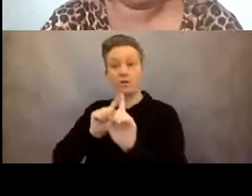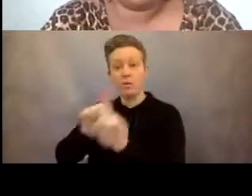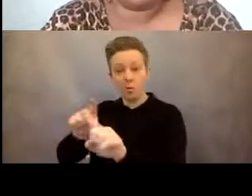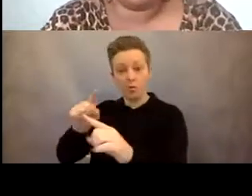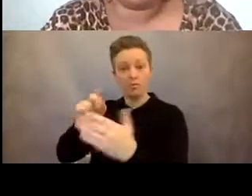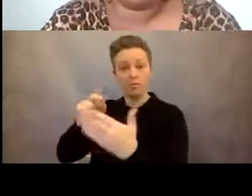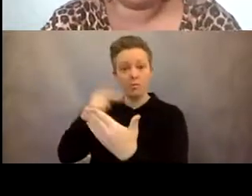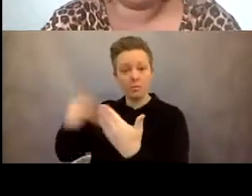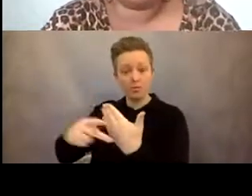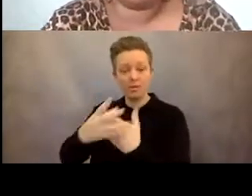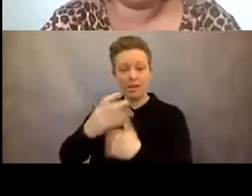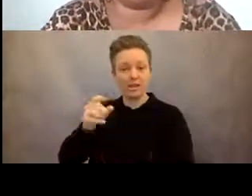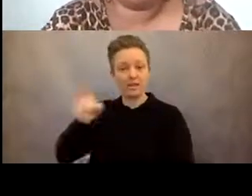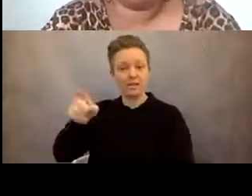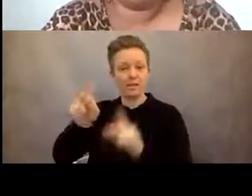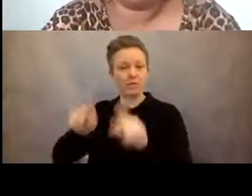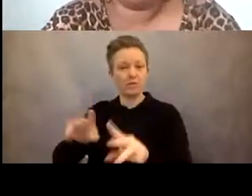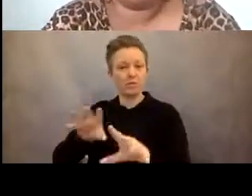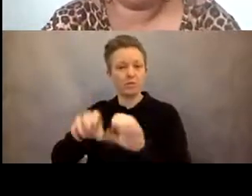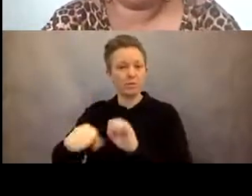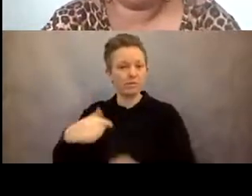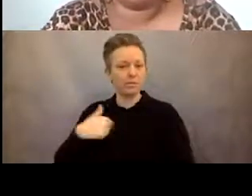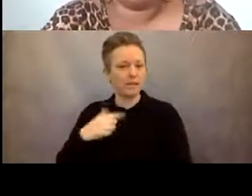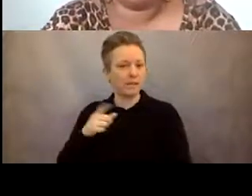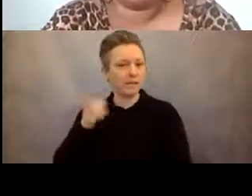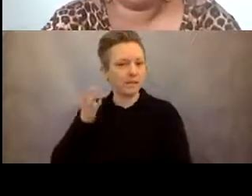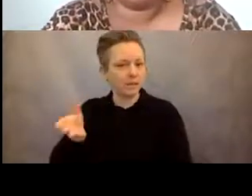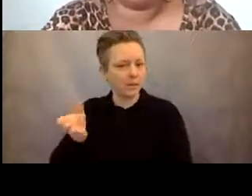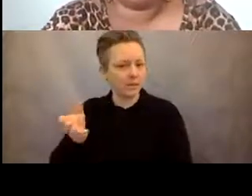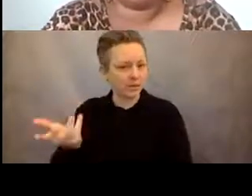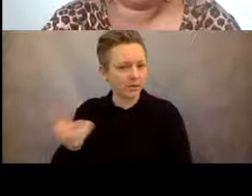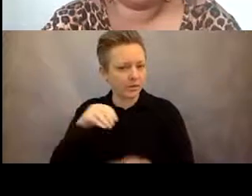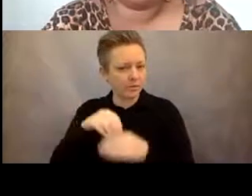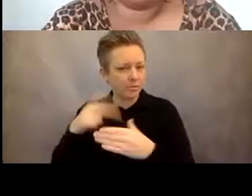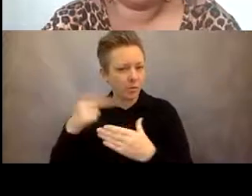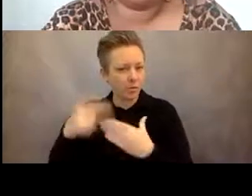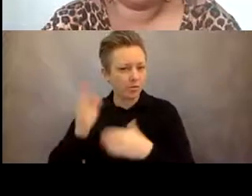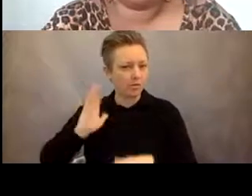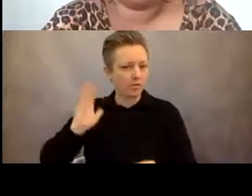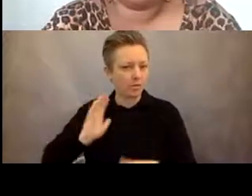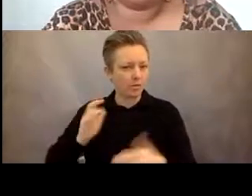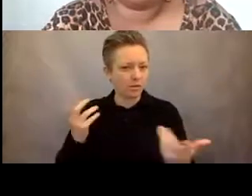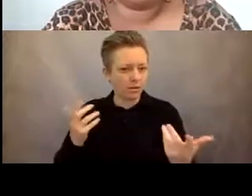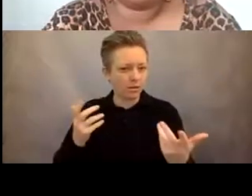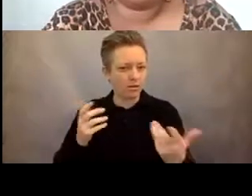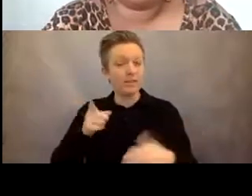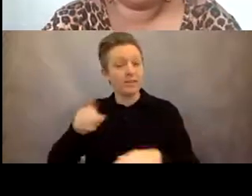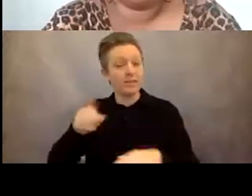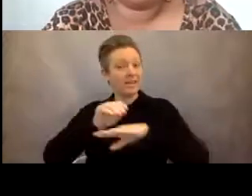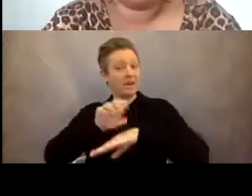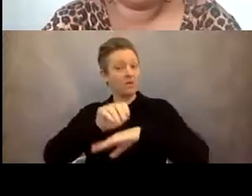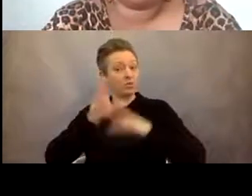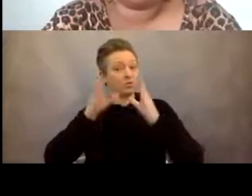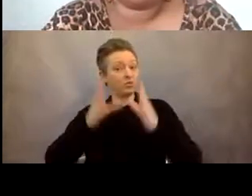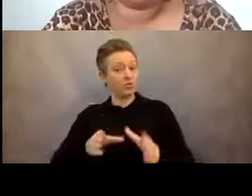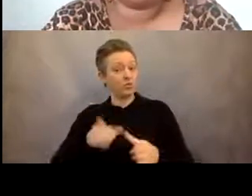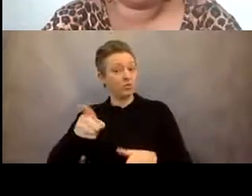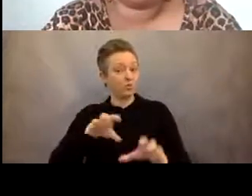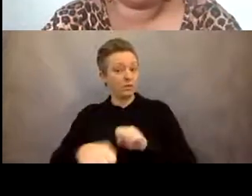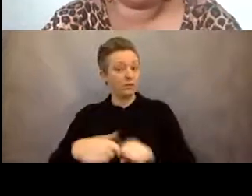to a program where I graduated and I was doing well, and then when I went back for aftercare, the counselor raped me.